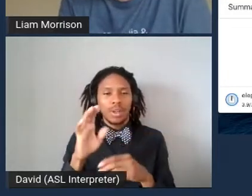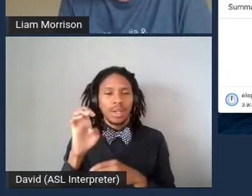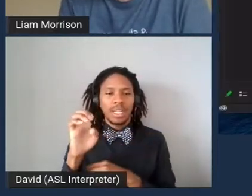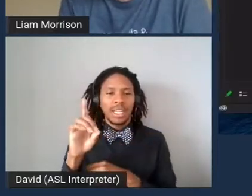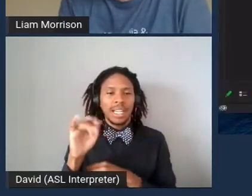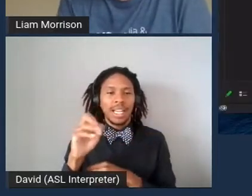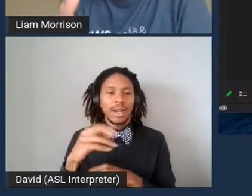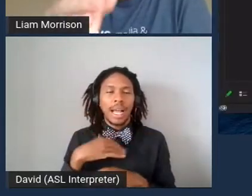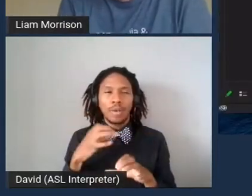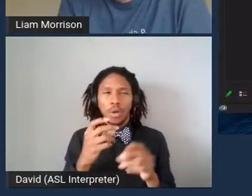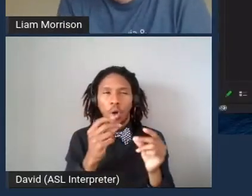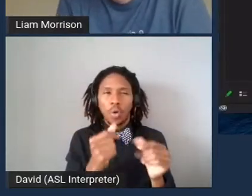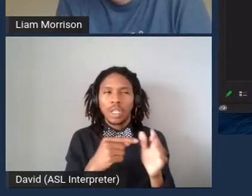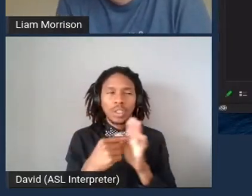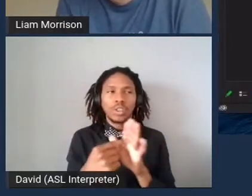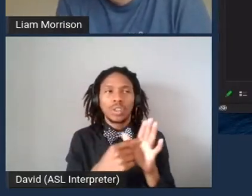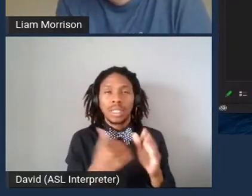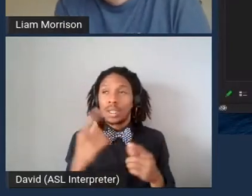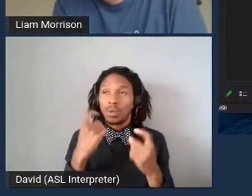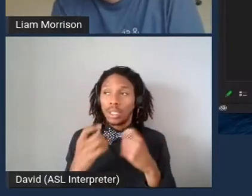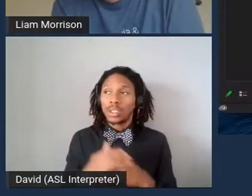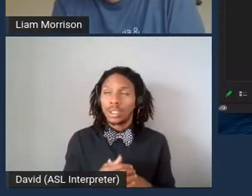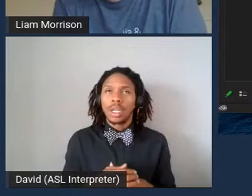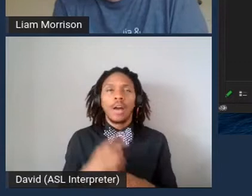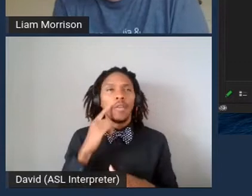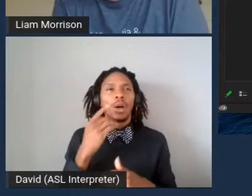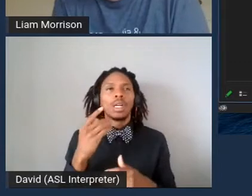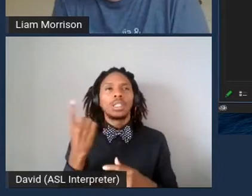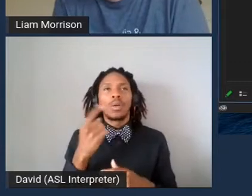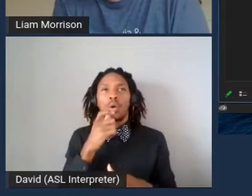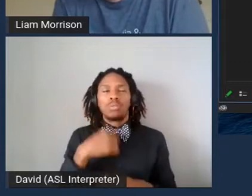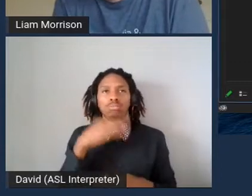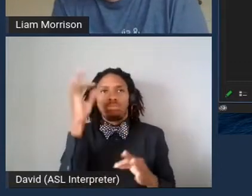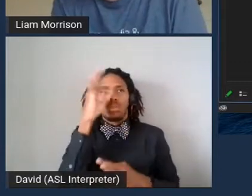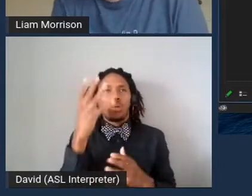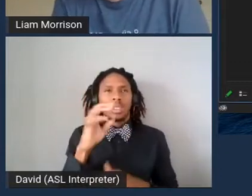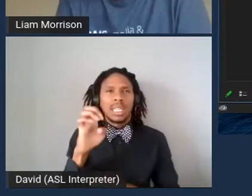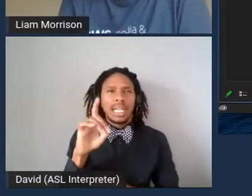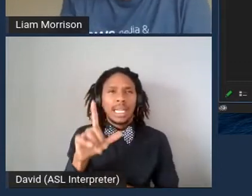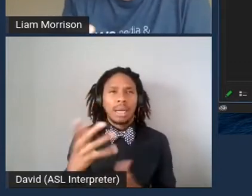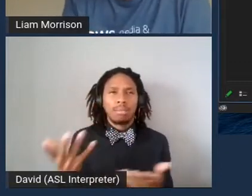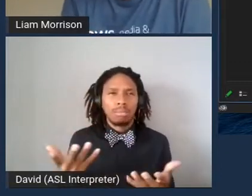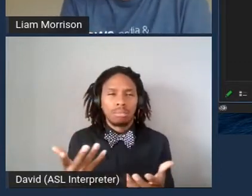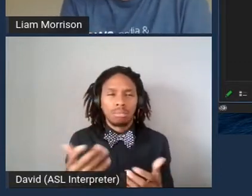it really quick just to show. Any questions? For a novice like me, what is an EDL file? What is EDL in this case?